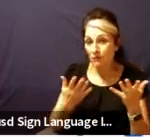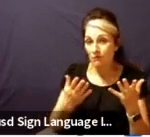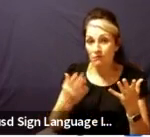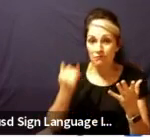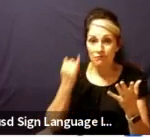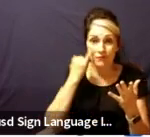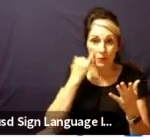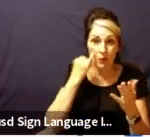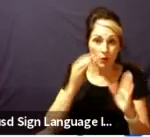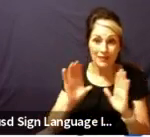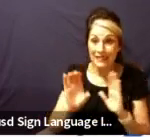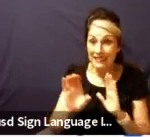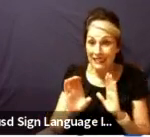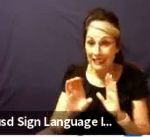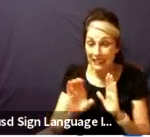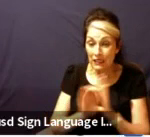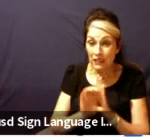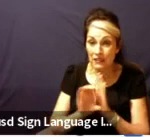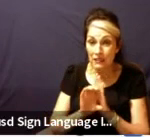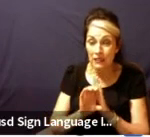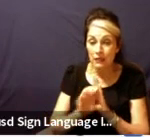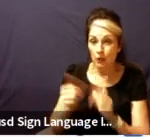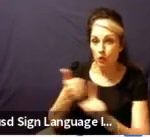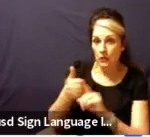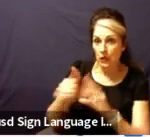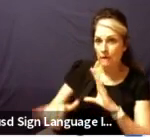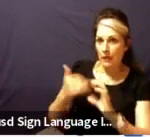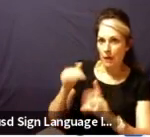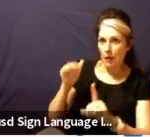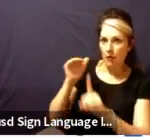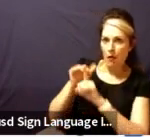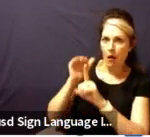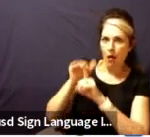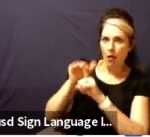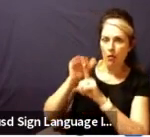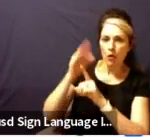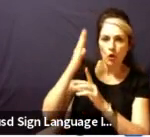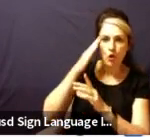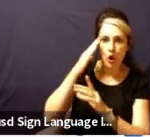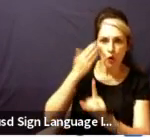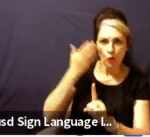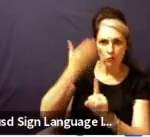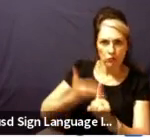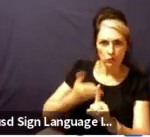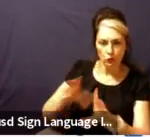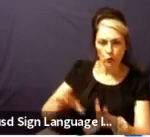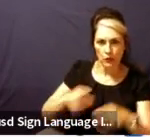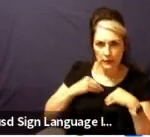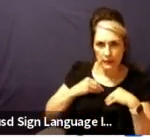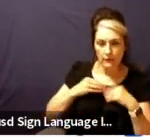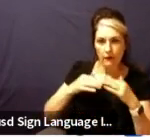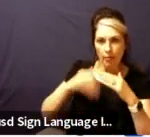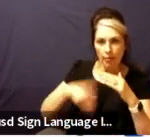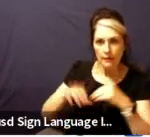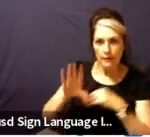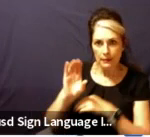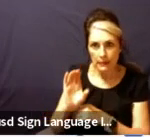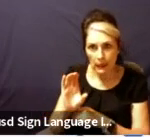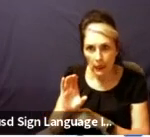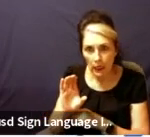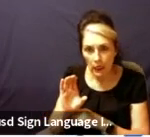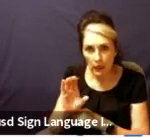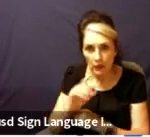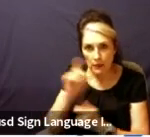C. You will get an email alert to let you know that that student receiving less than a C in